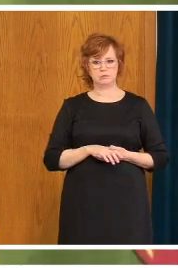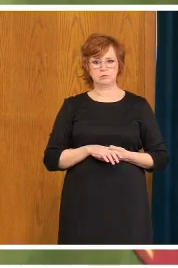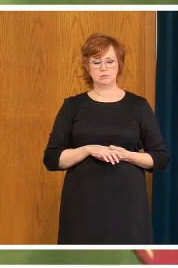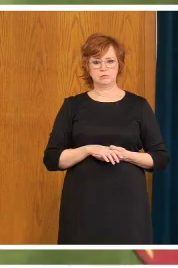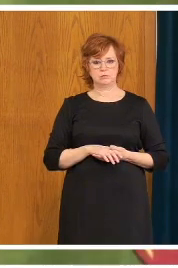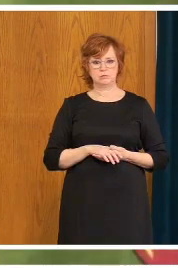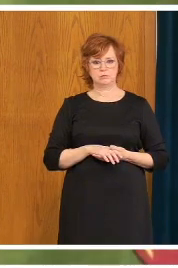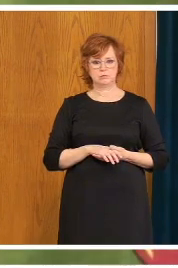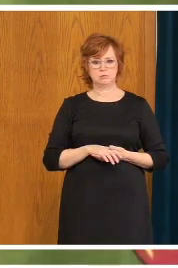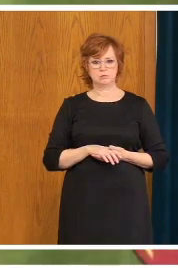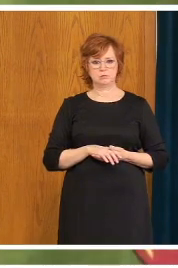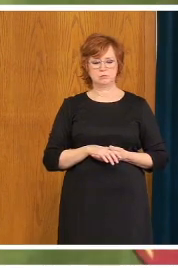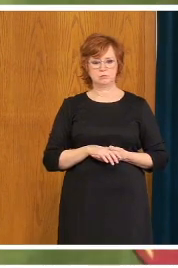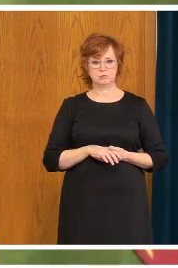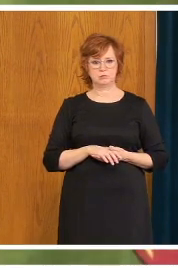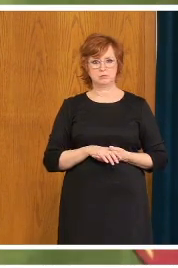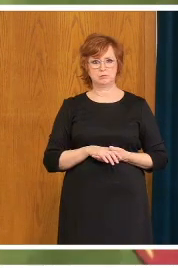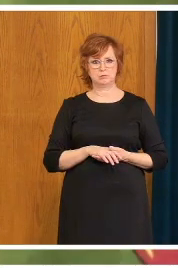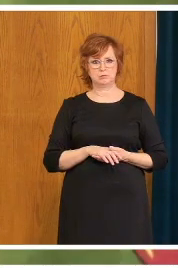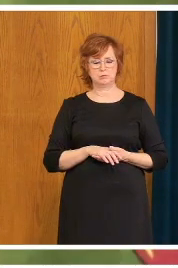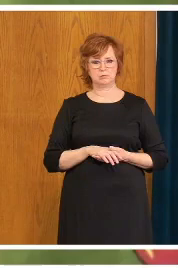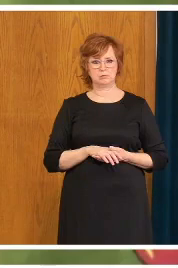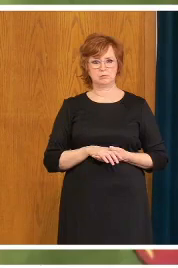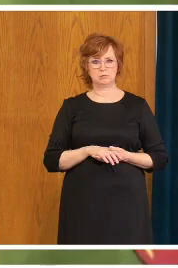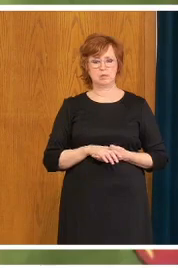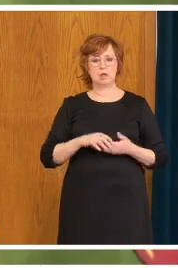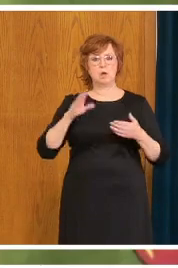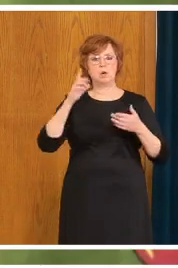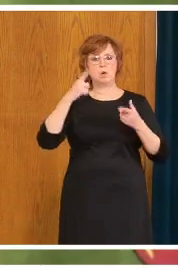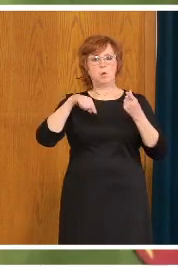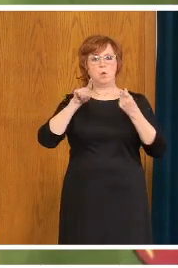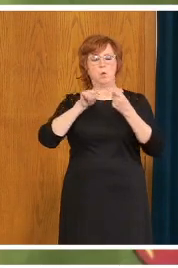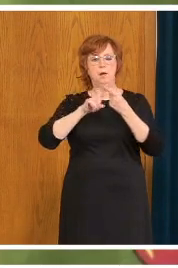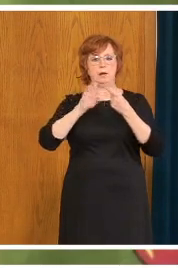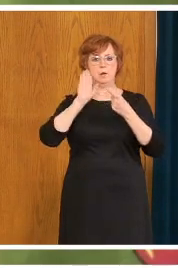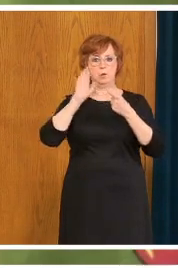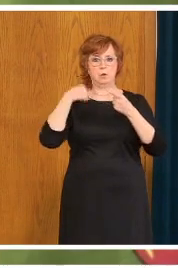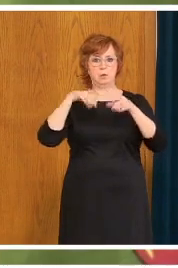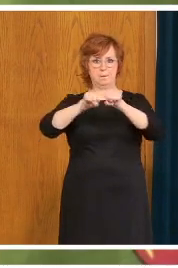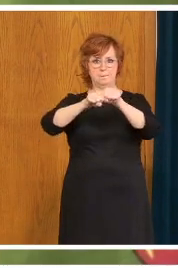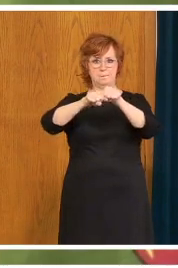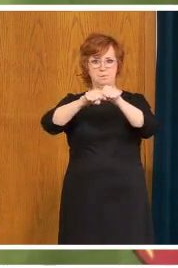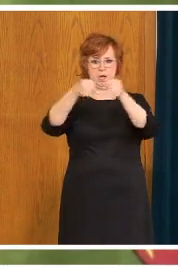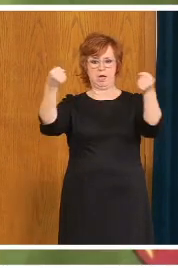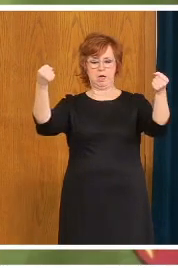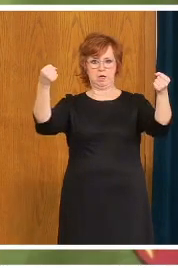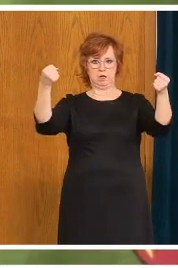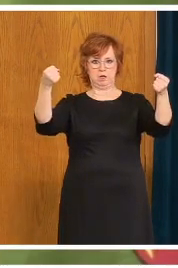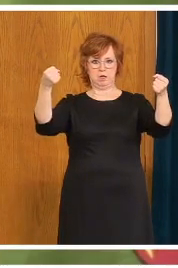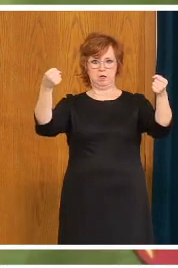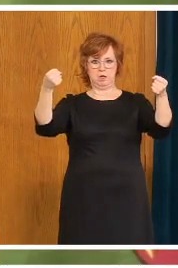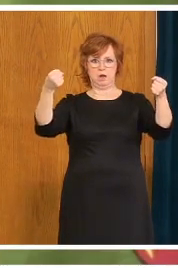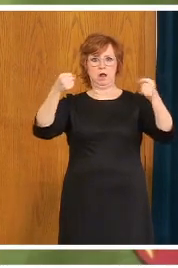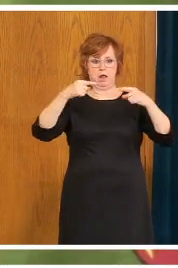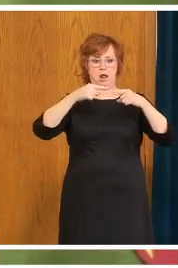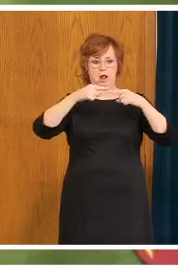we have to hit for there to be a change in whether there's